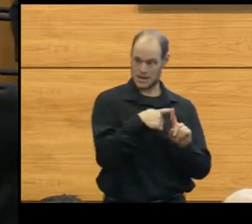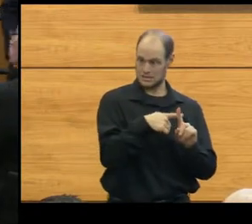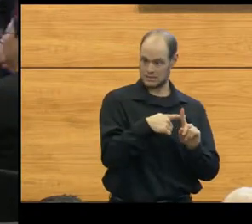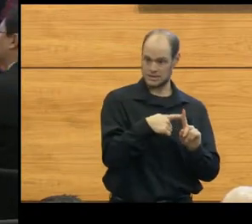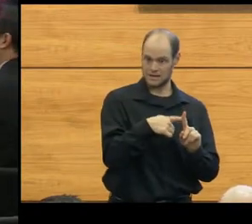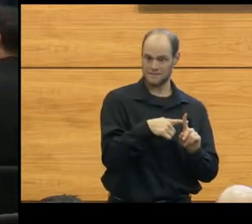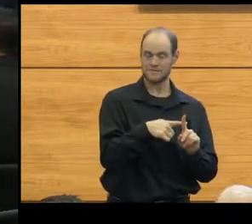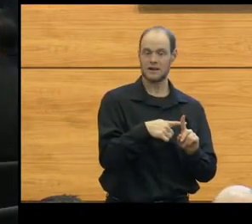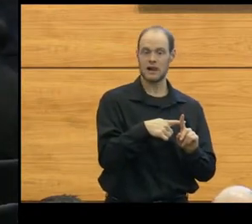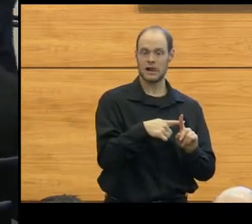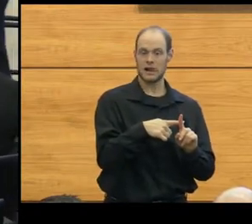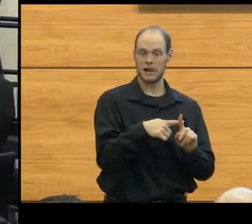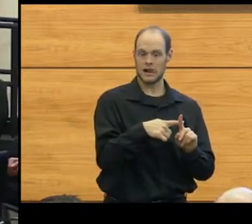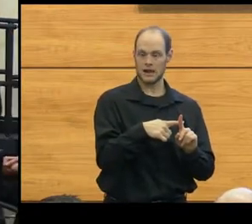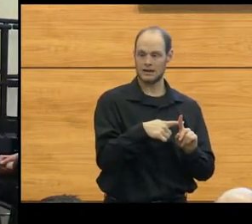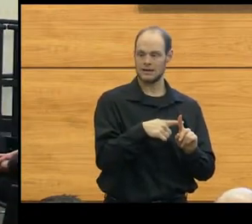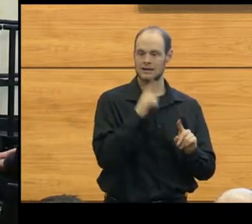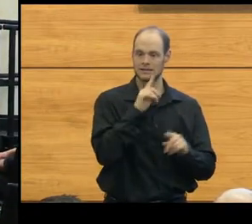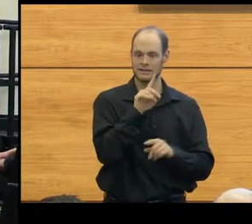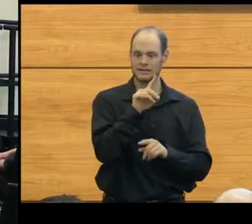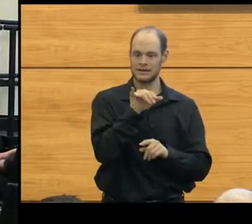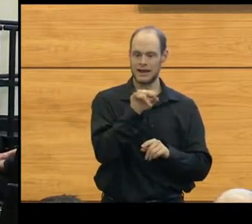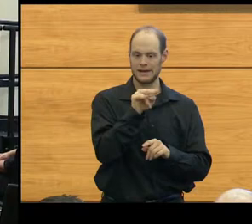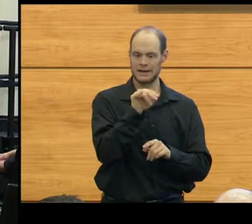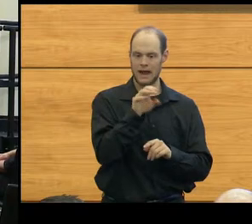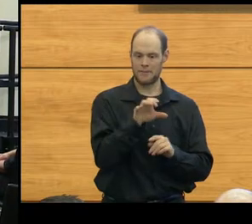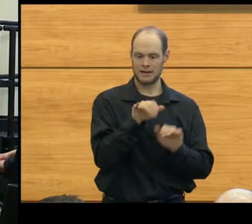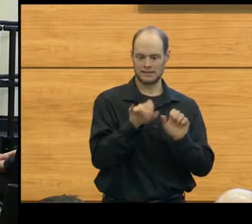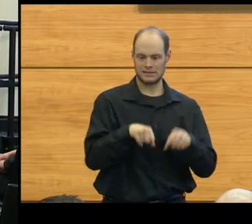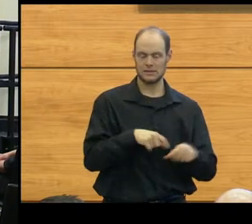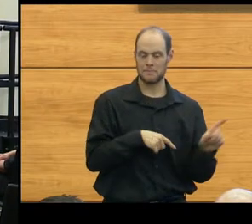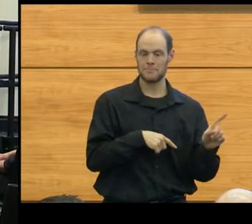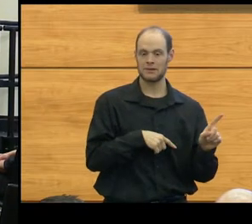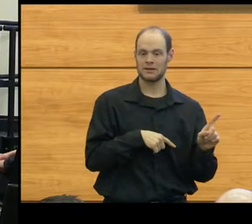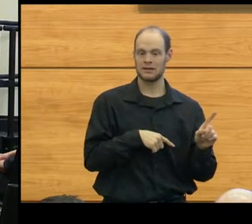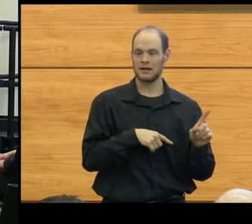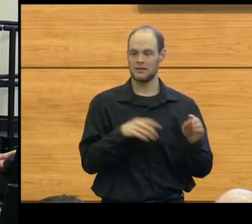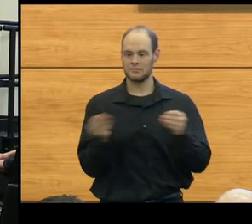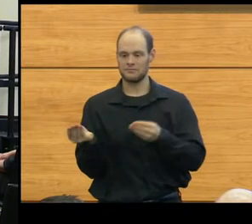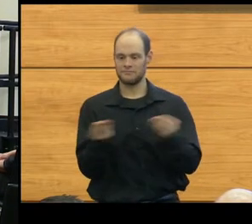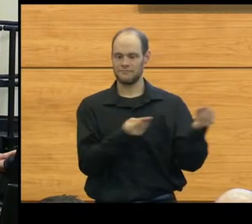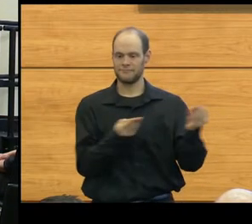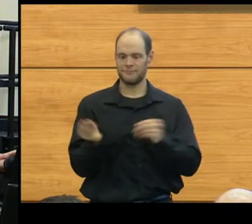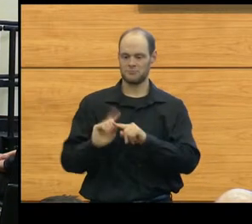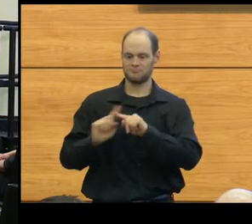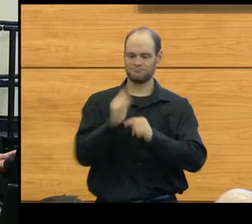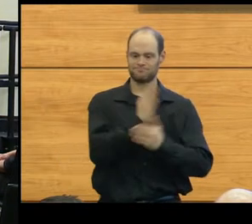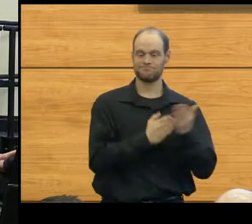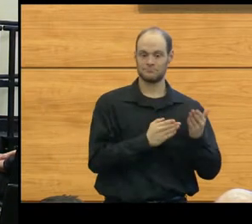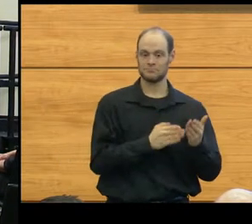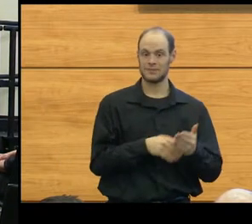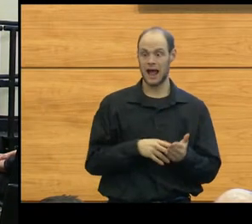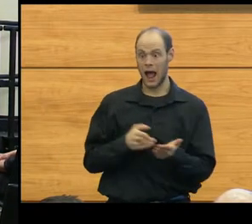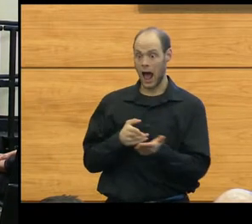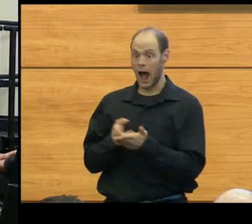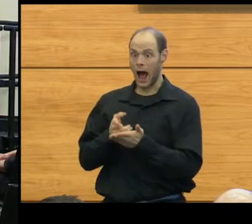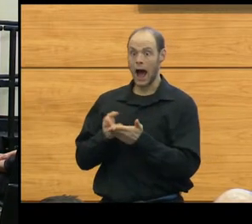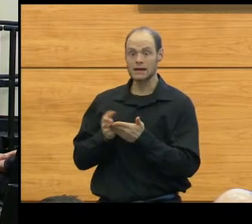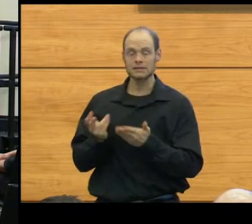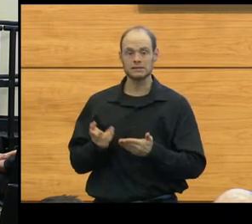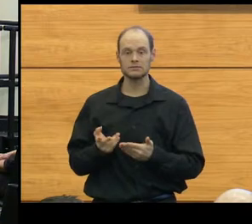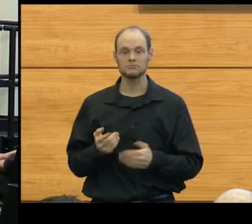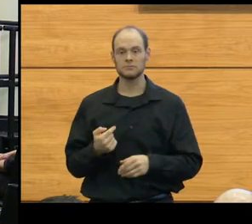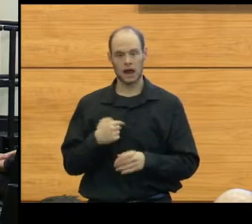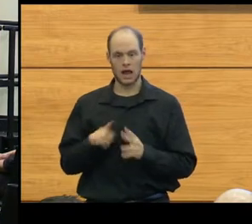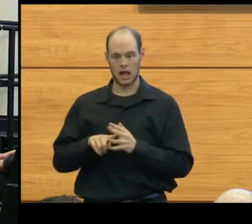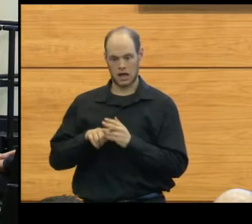that it's a dynamic system, and there's flow between various parts of it. To be honest with you, when